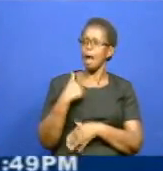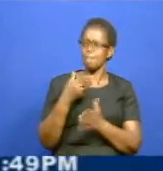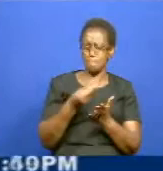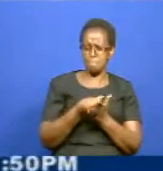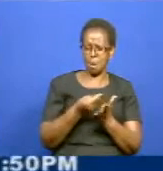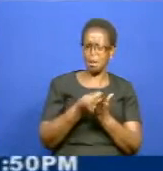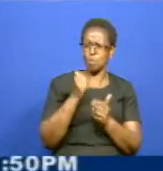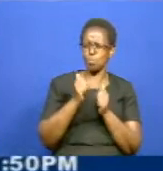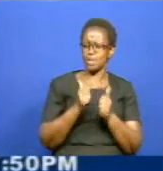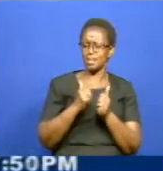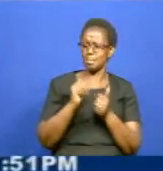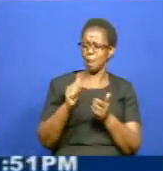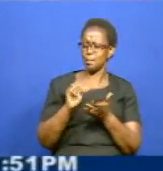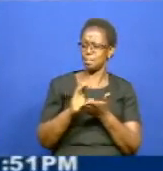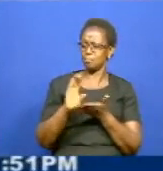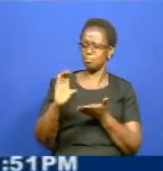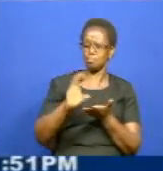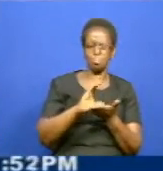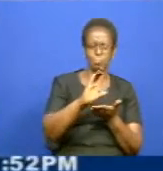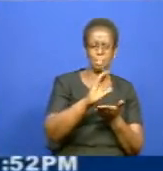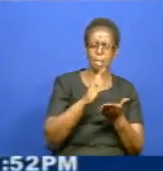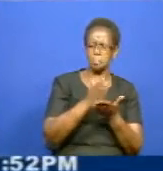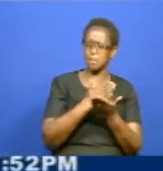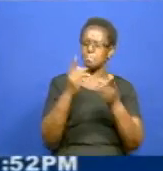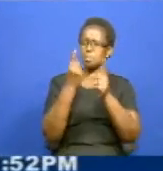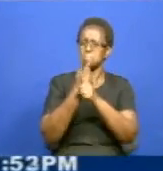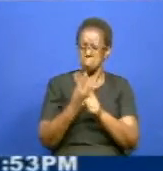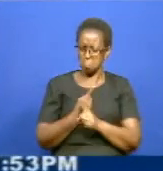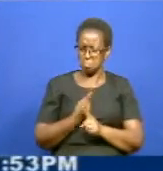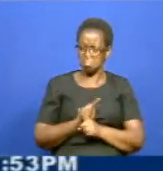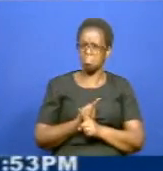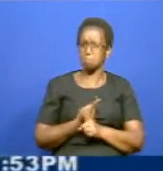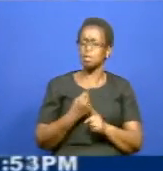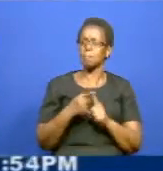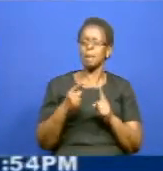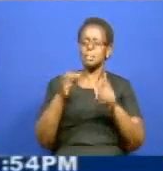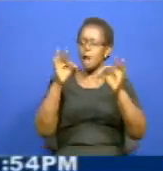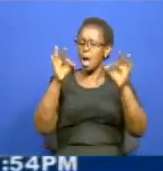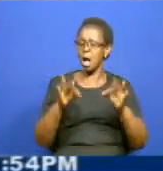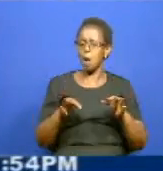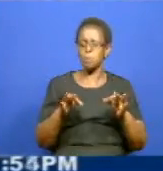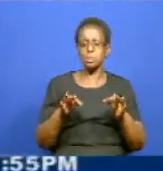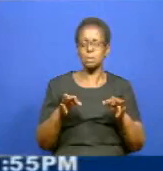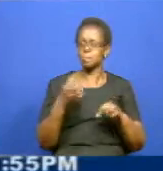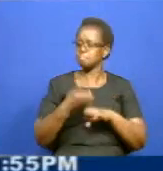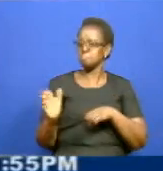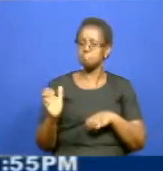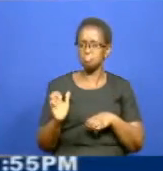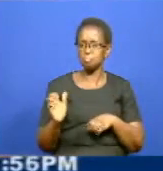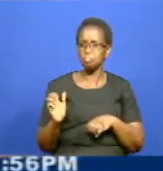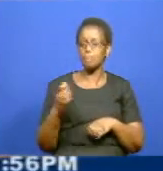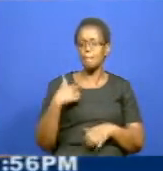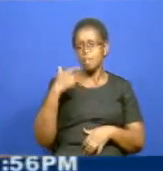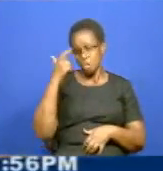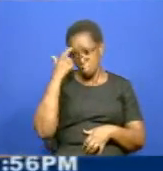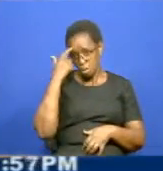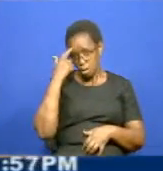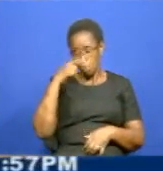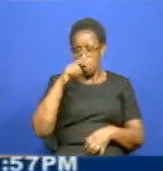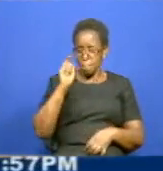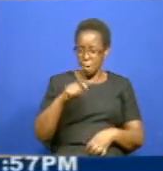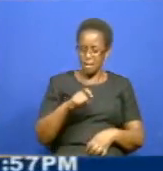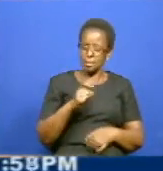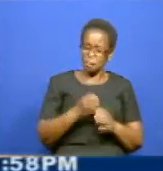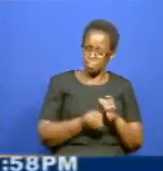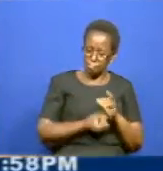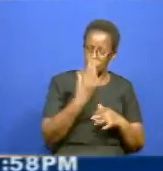certain departments of the executive, which they cannot account for. I think we should now start coming up with